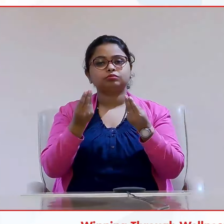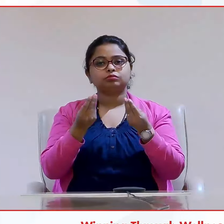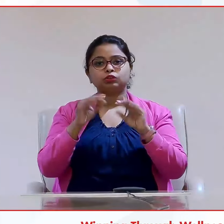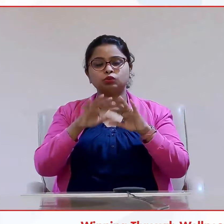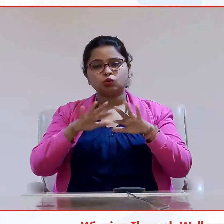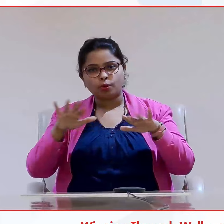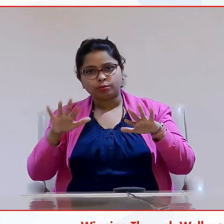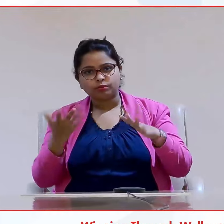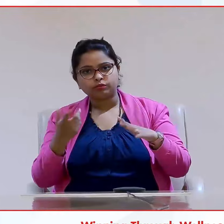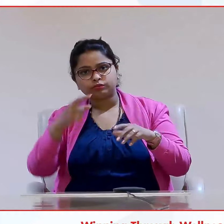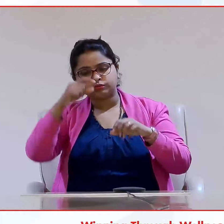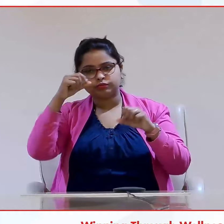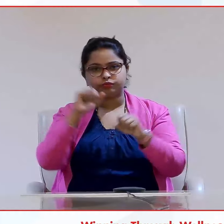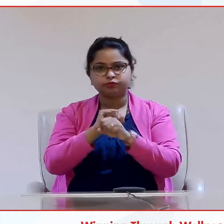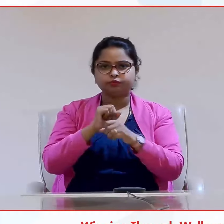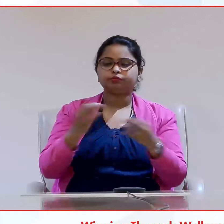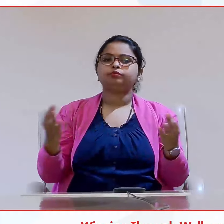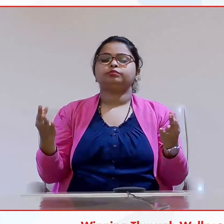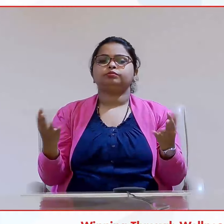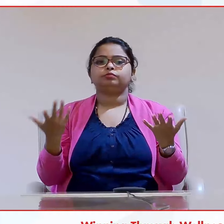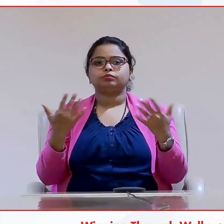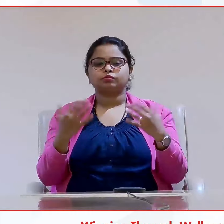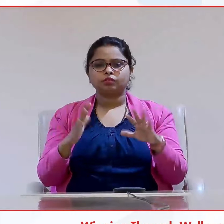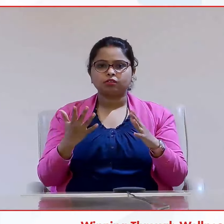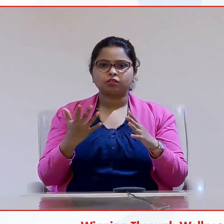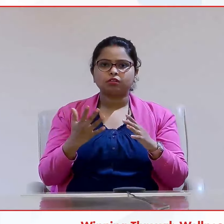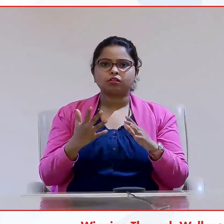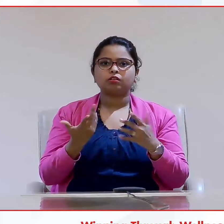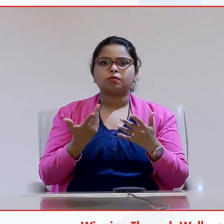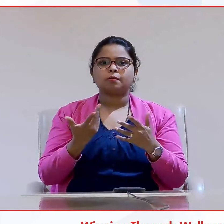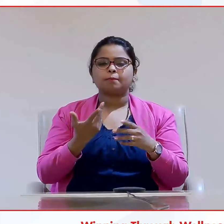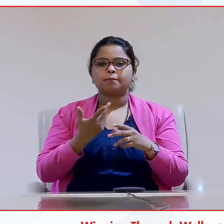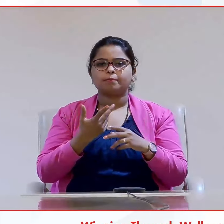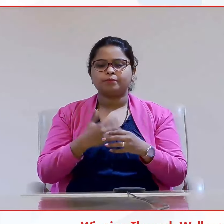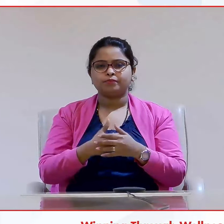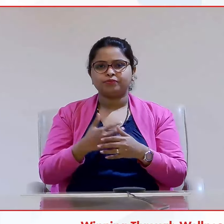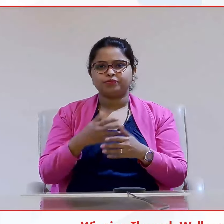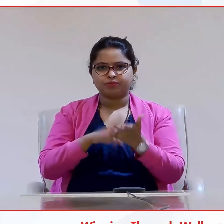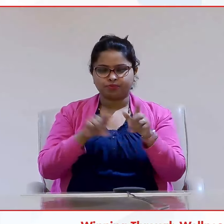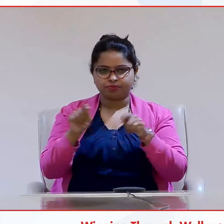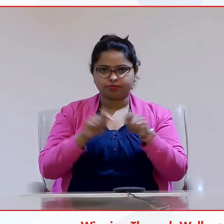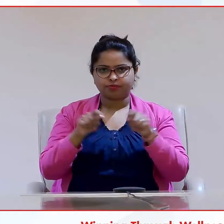exercise or yoga or meditation to cope up with anxiety and stress?